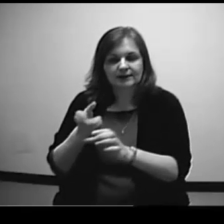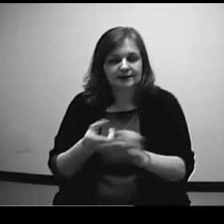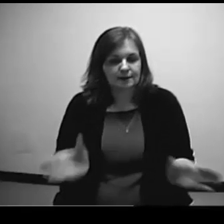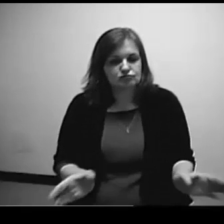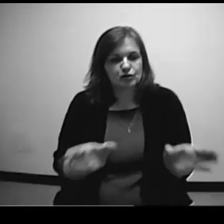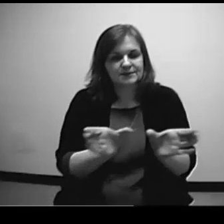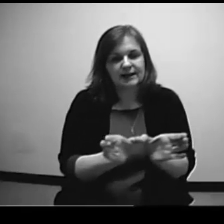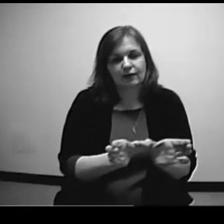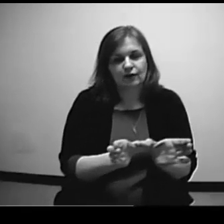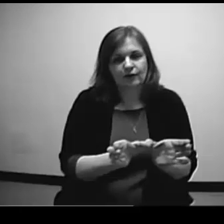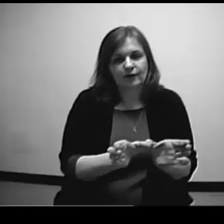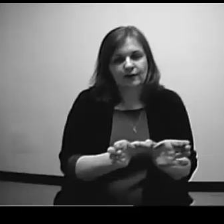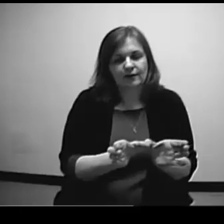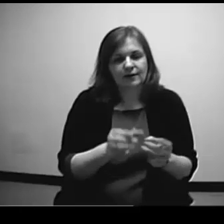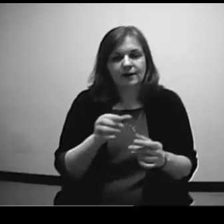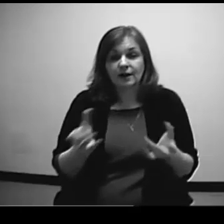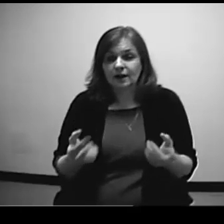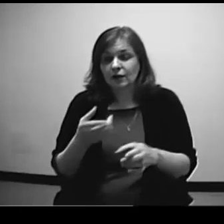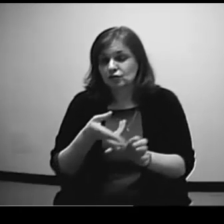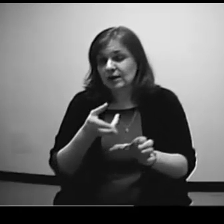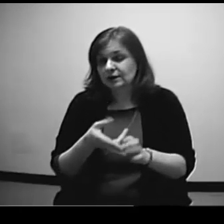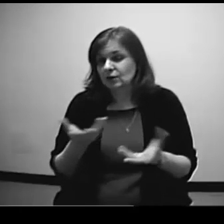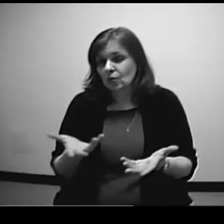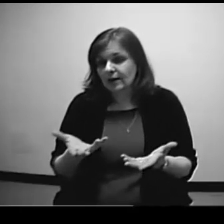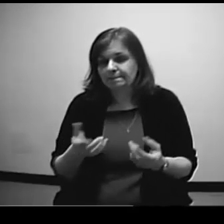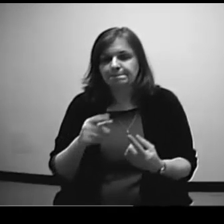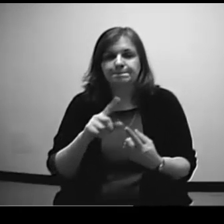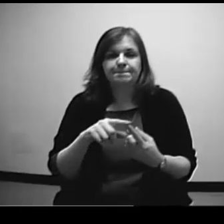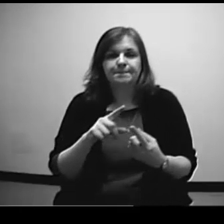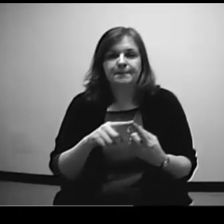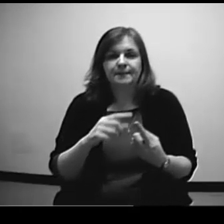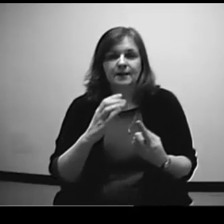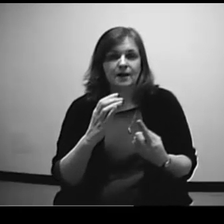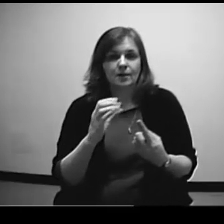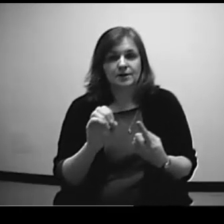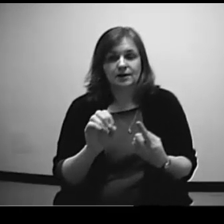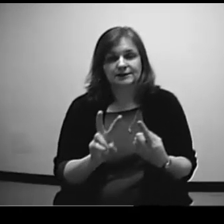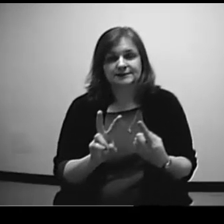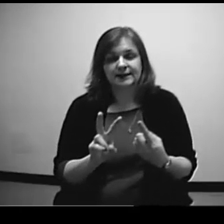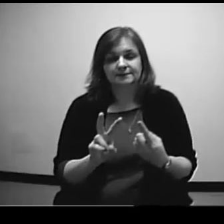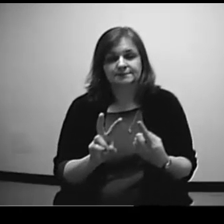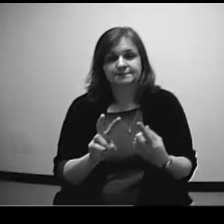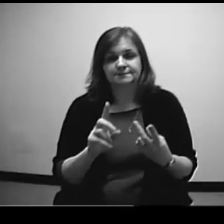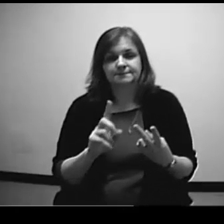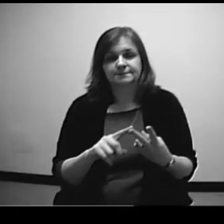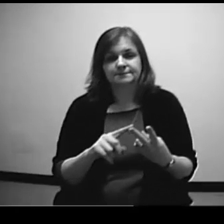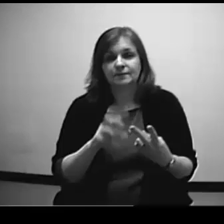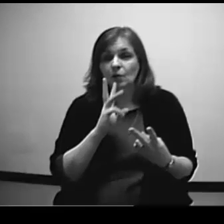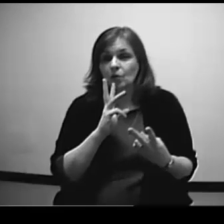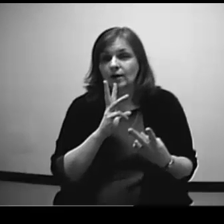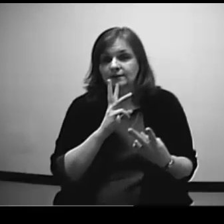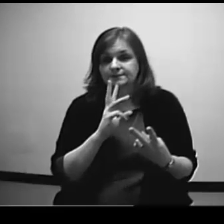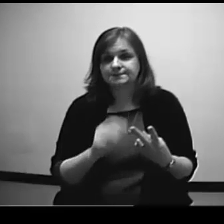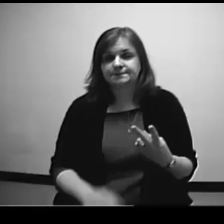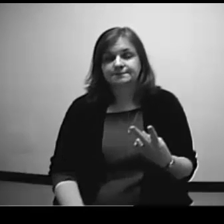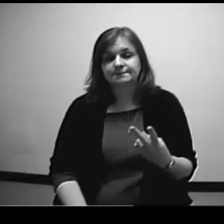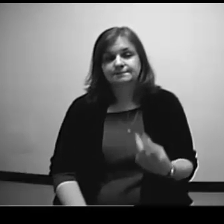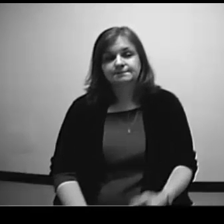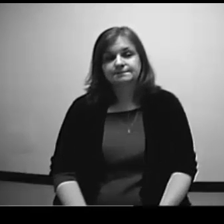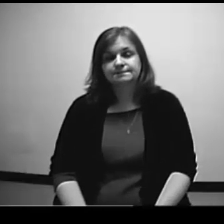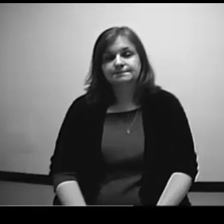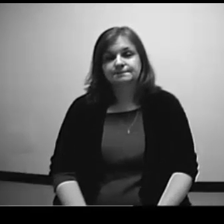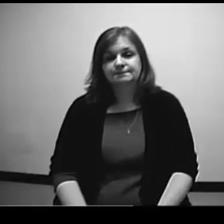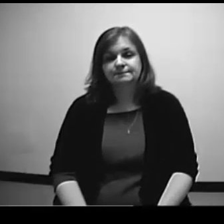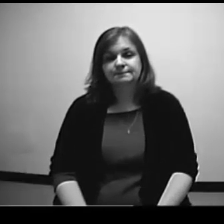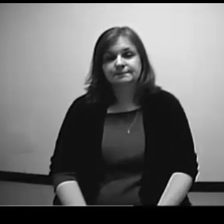put reactants together. So our reactants in our equation are actually going to be carbon dioxide